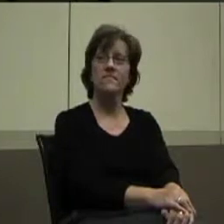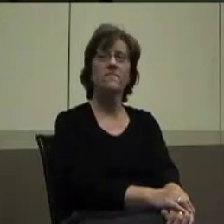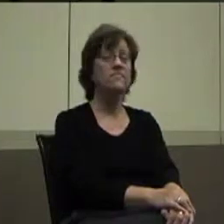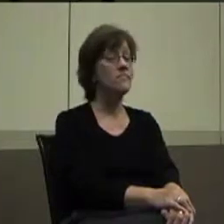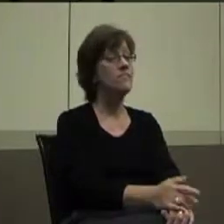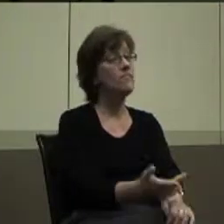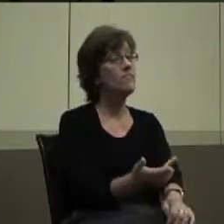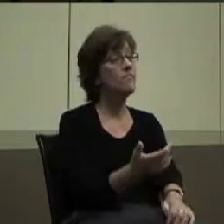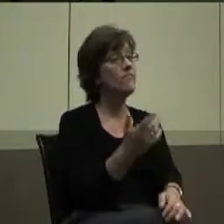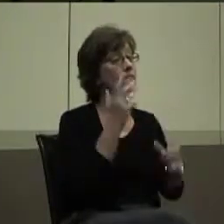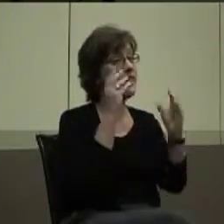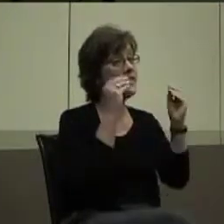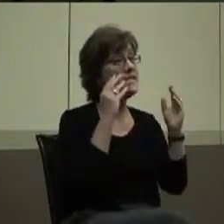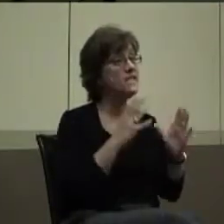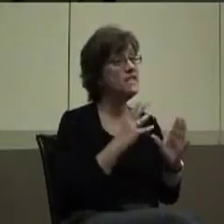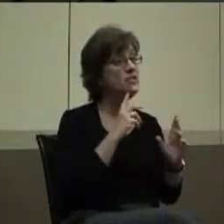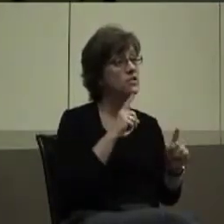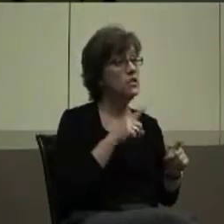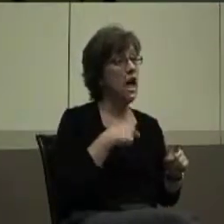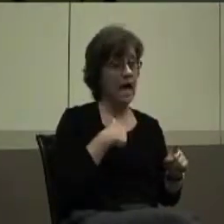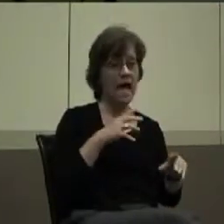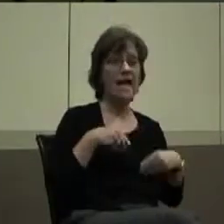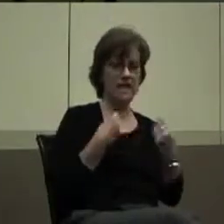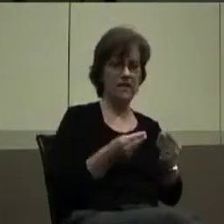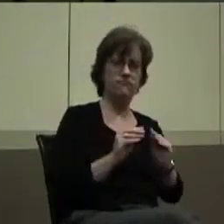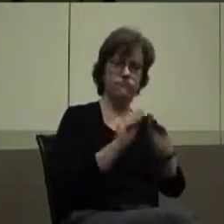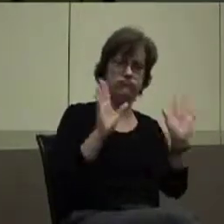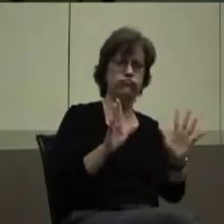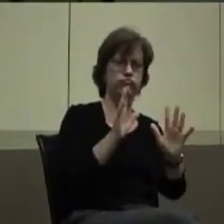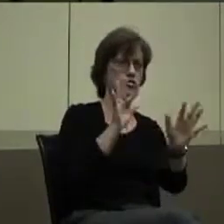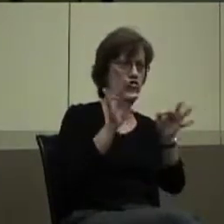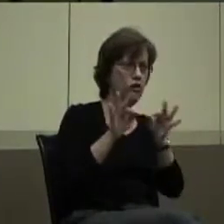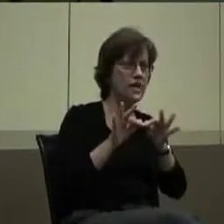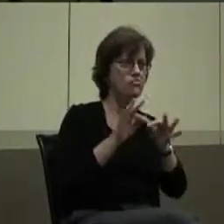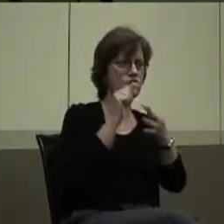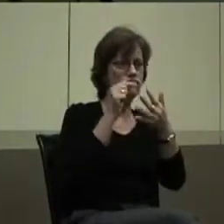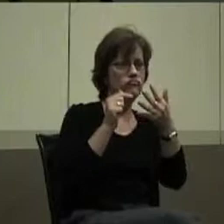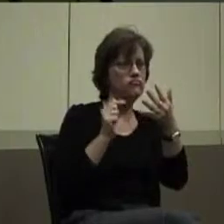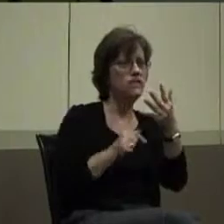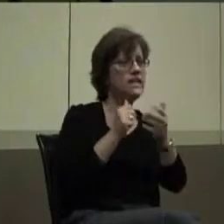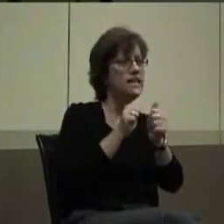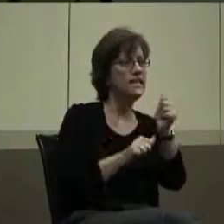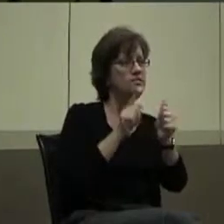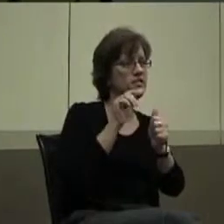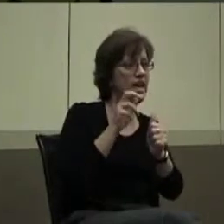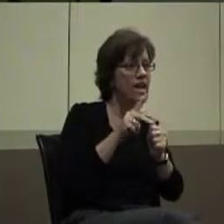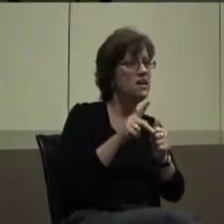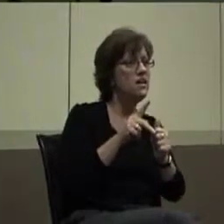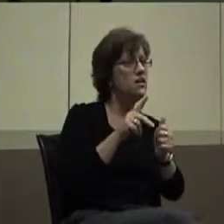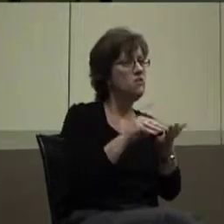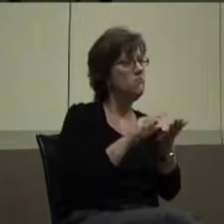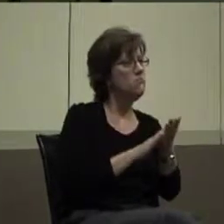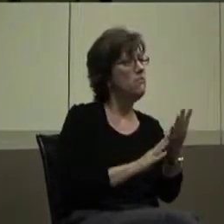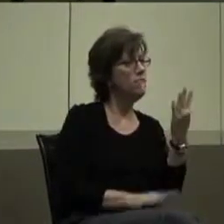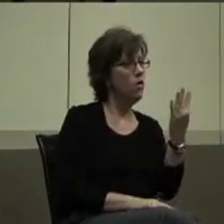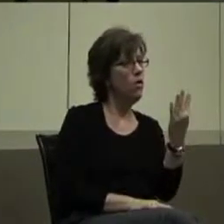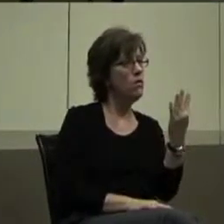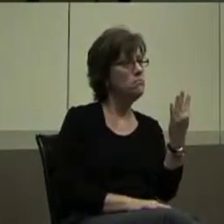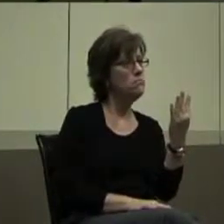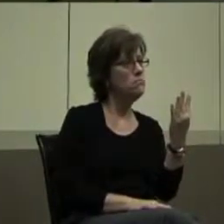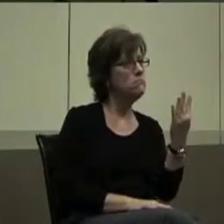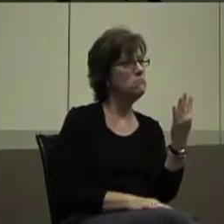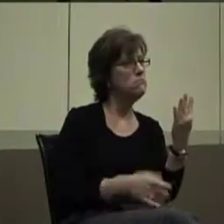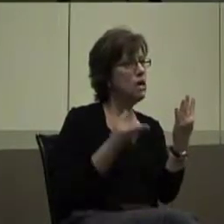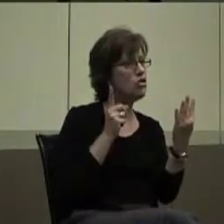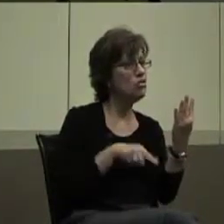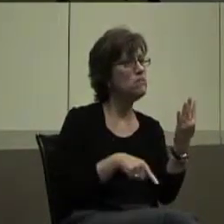Okay, so the teacher STEM is I give explicit directions for each task. She rated that a 4, so she